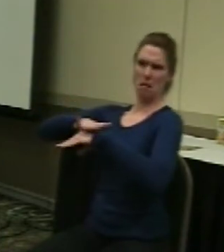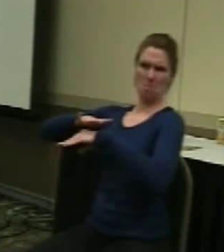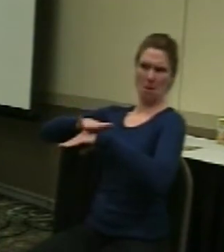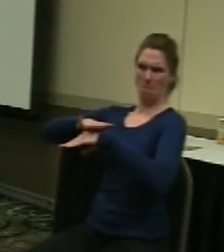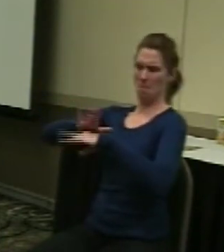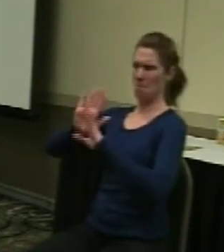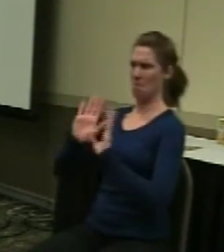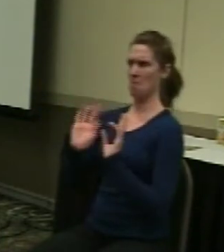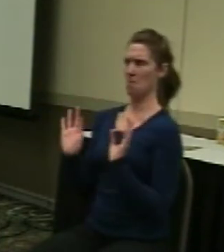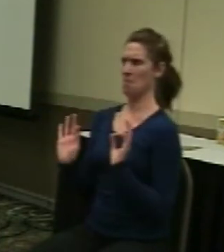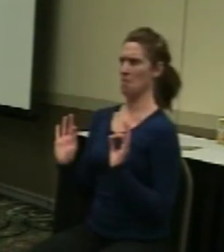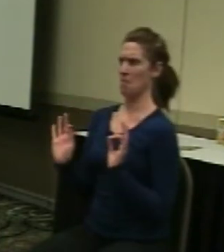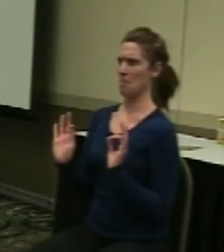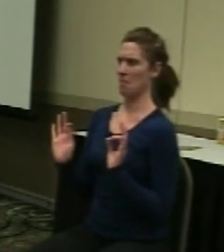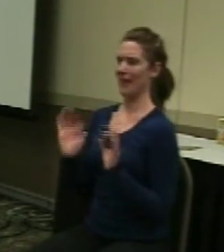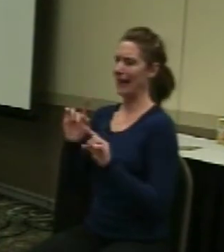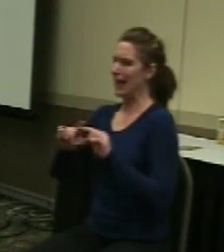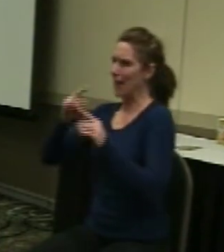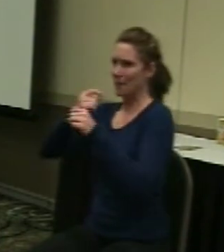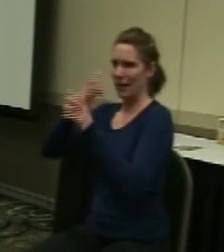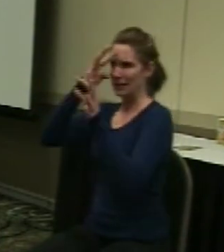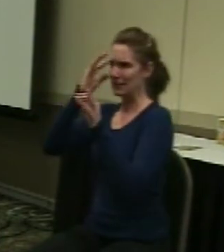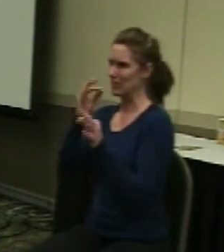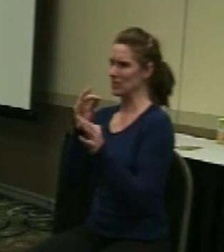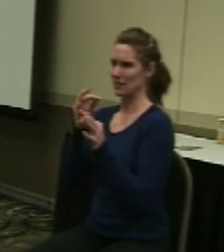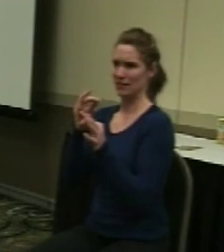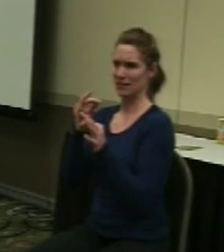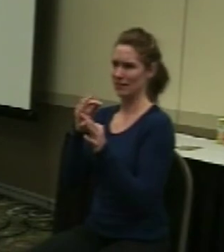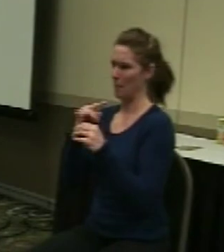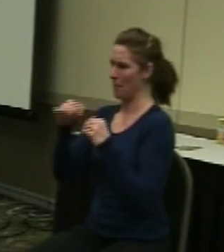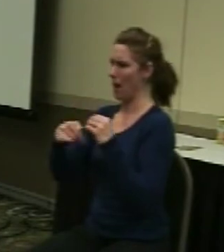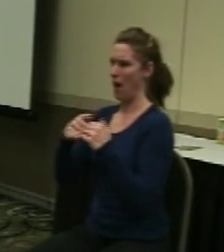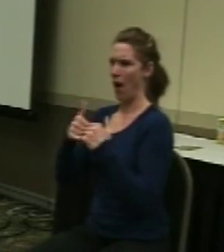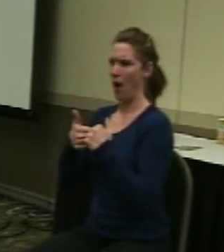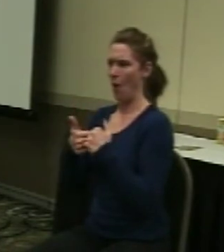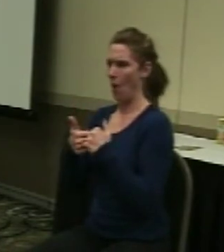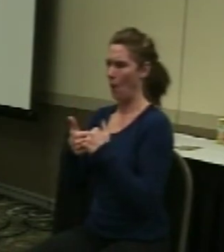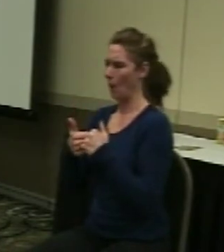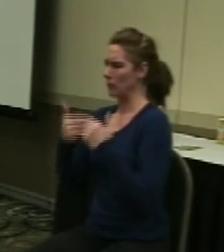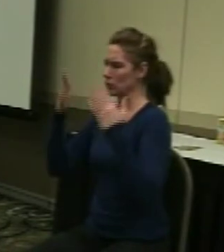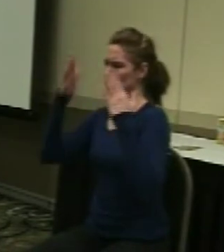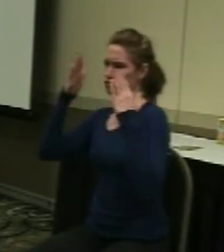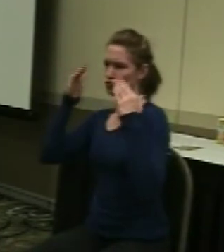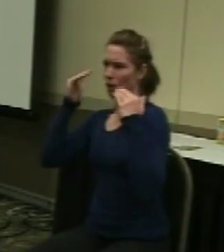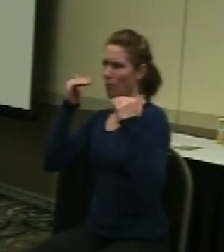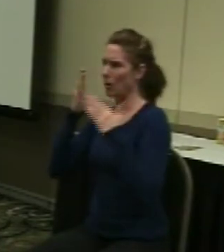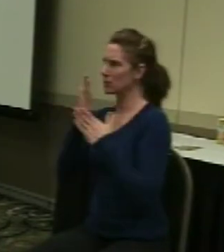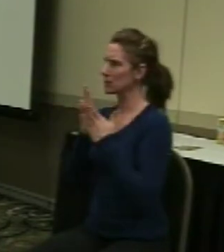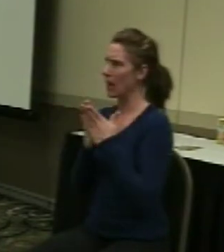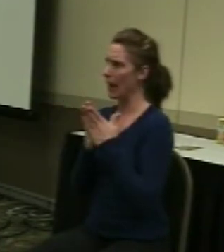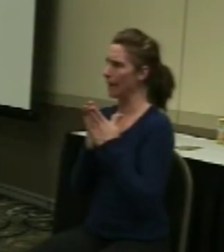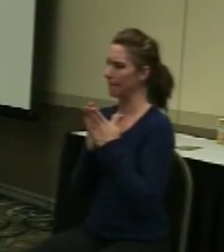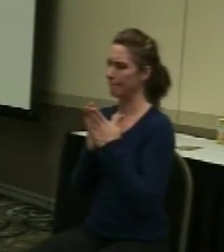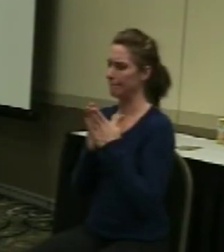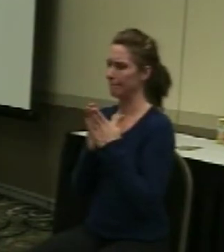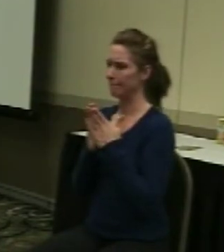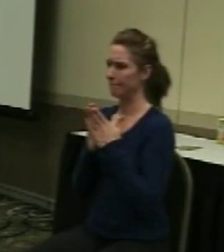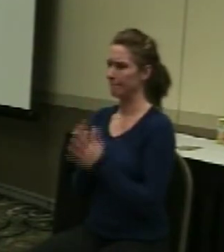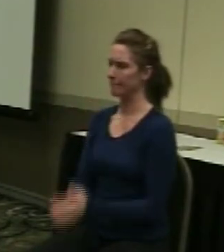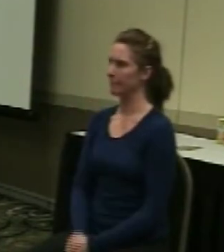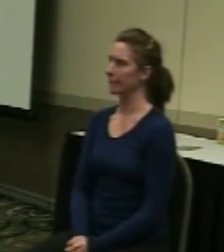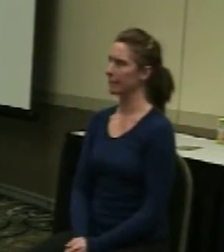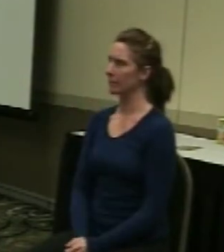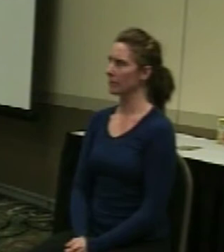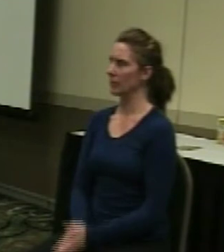But you can't really make any decisions about how troublesome any particular